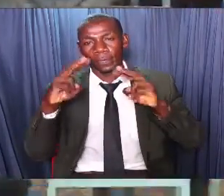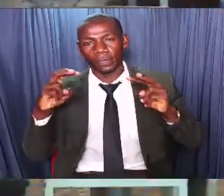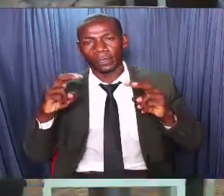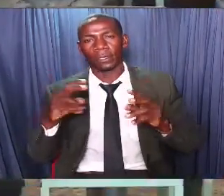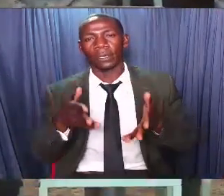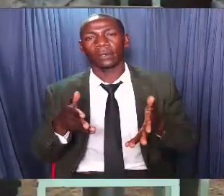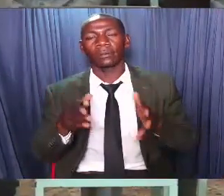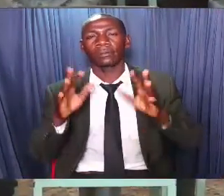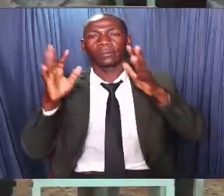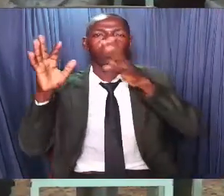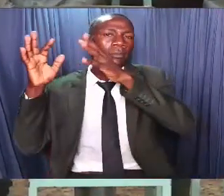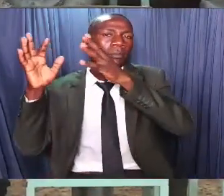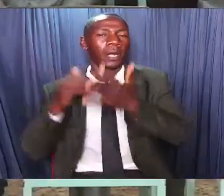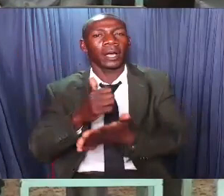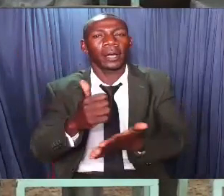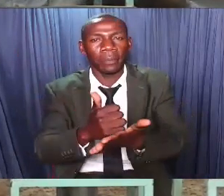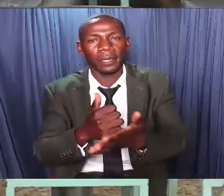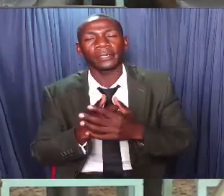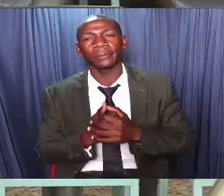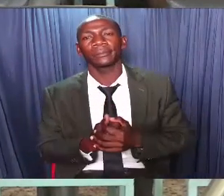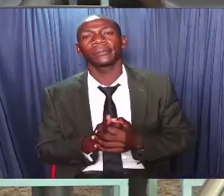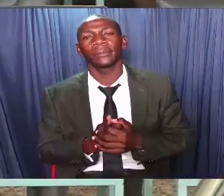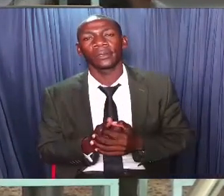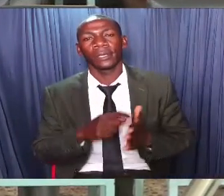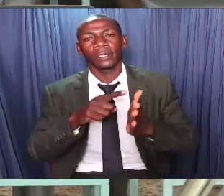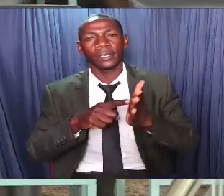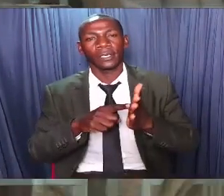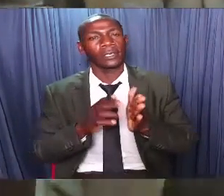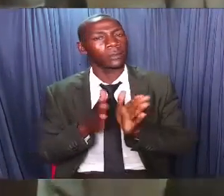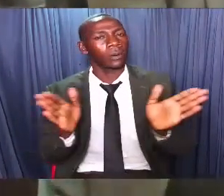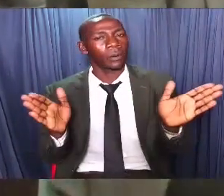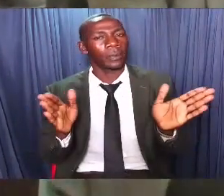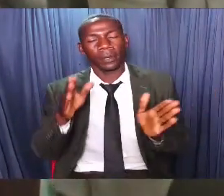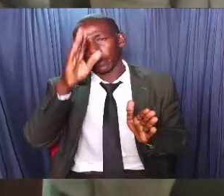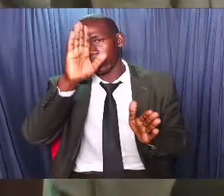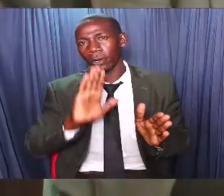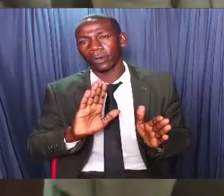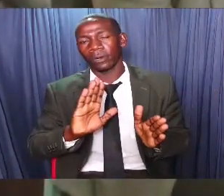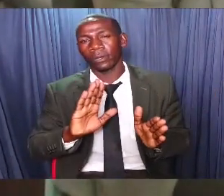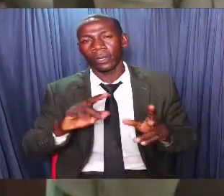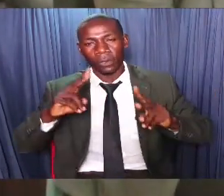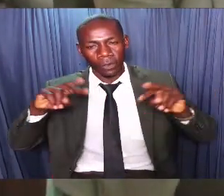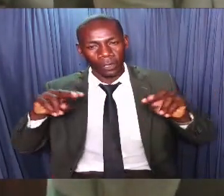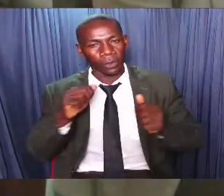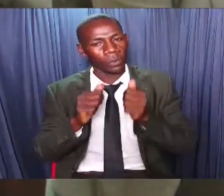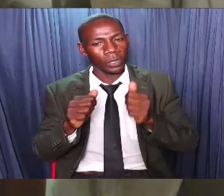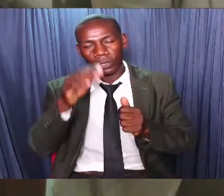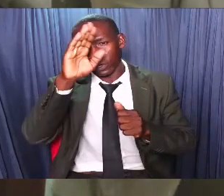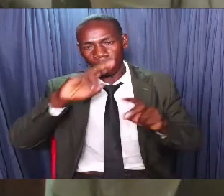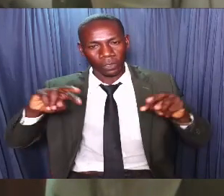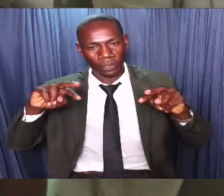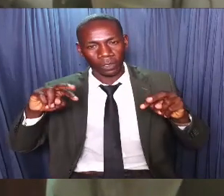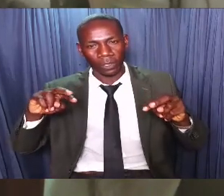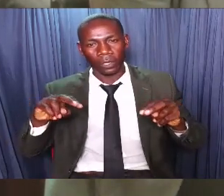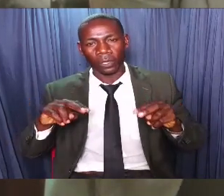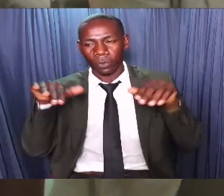peace right now. Amen. Amen. Huyu ni Mungu wazi. This is an open indication. Which God are you seeking?